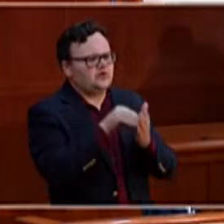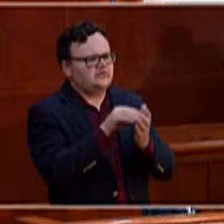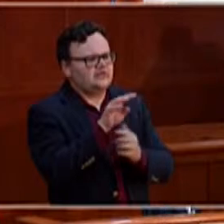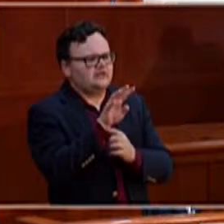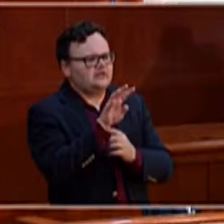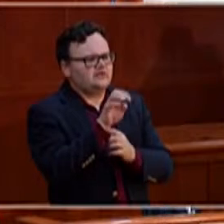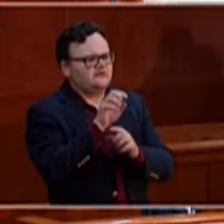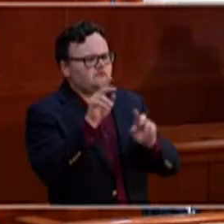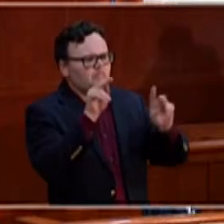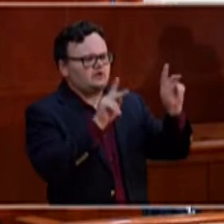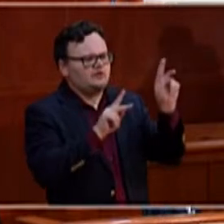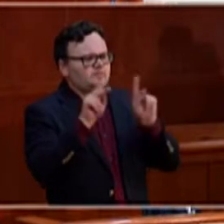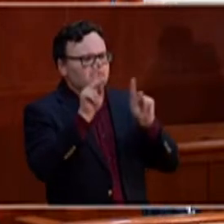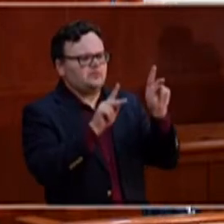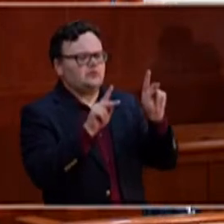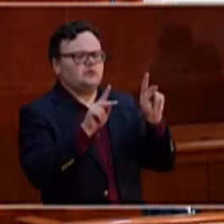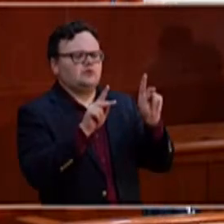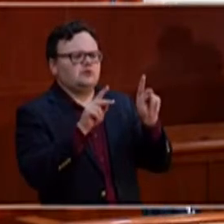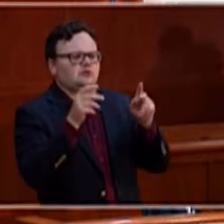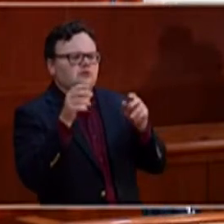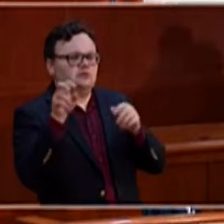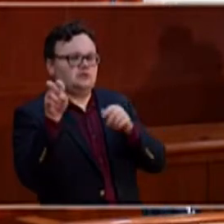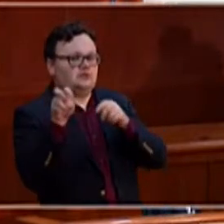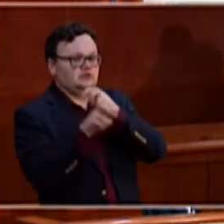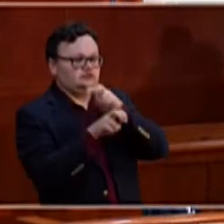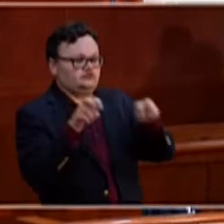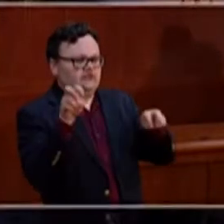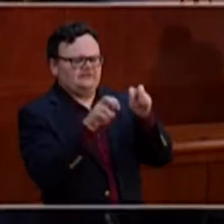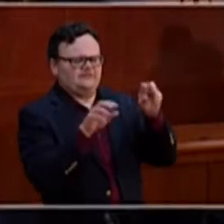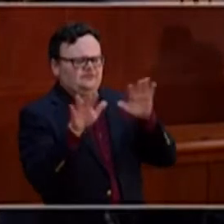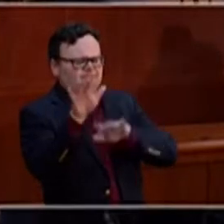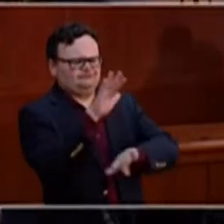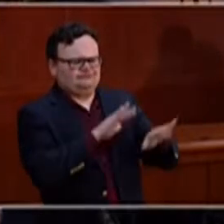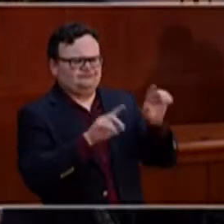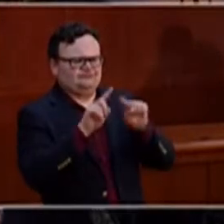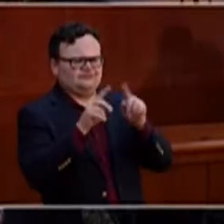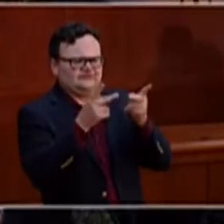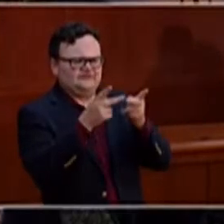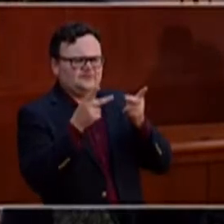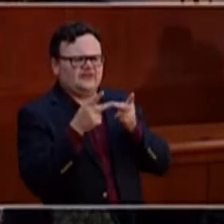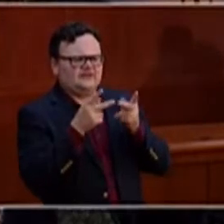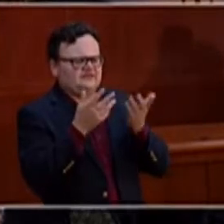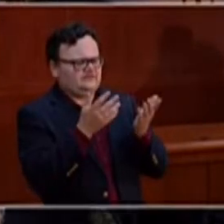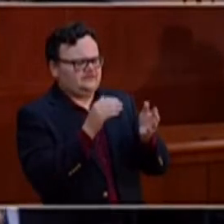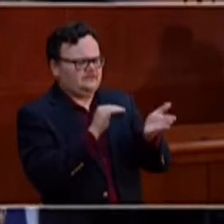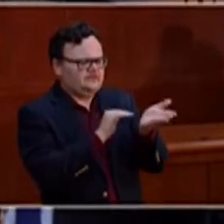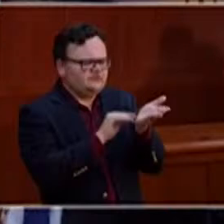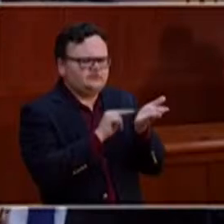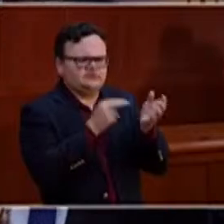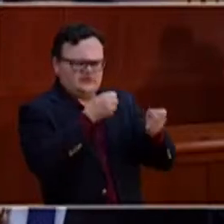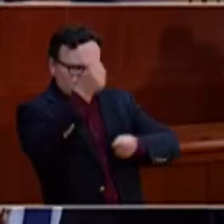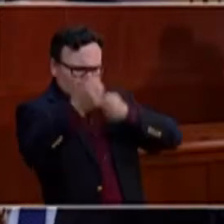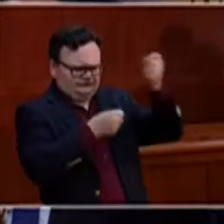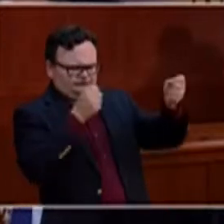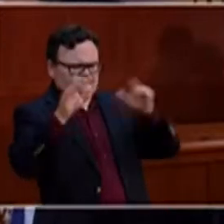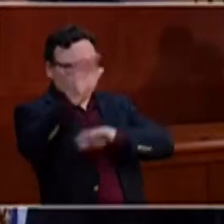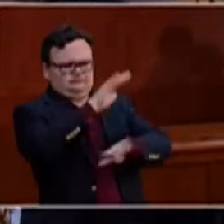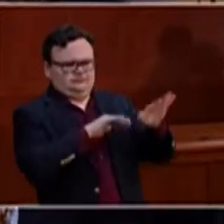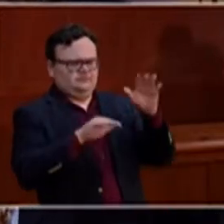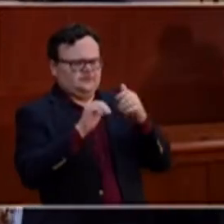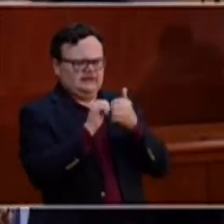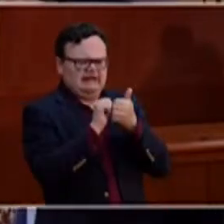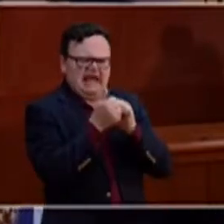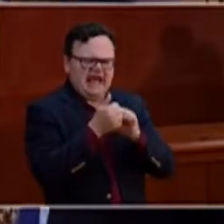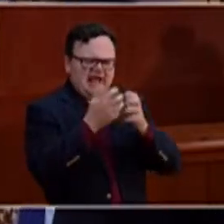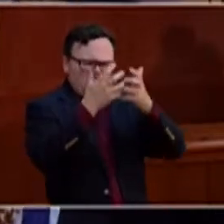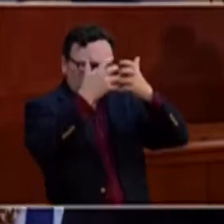being mustered, healthcare people, and transferred around the state. Can you speak a little bit about how is that happening, and Sure.